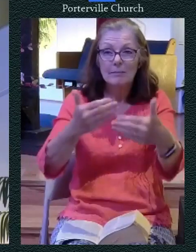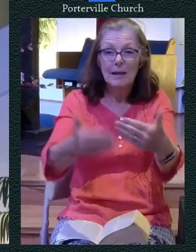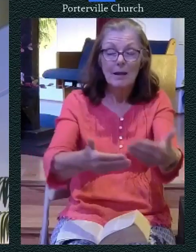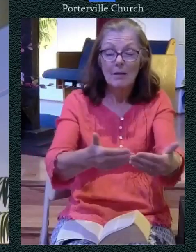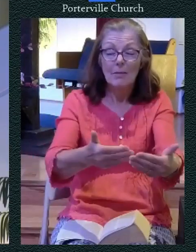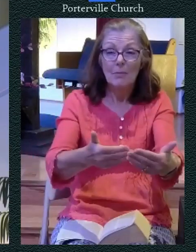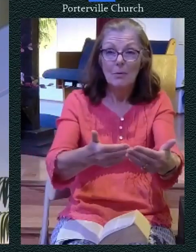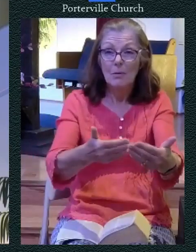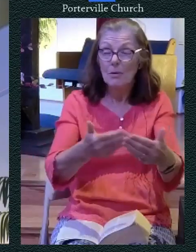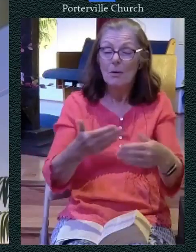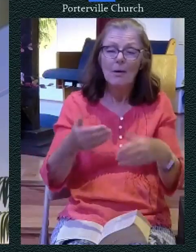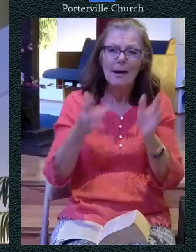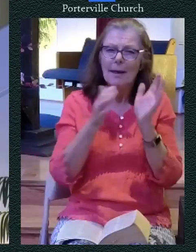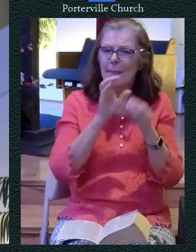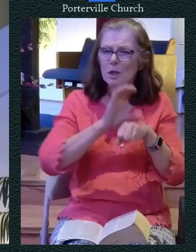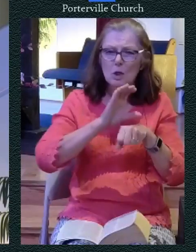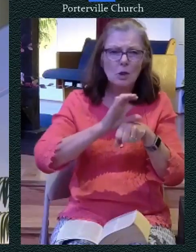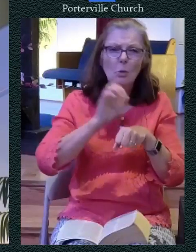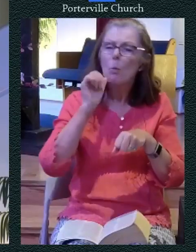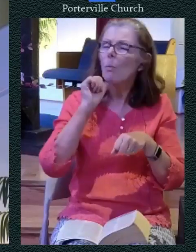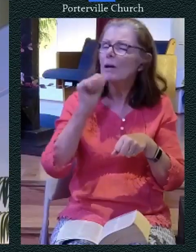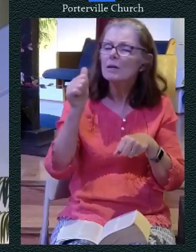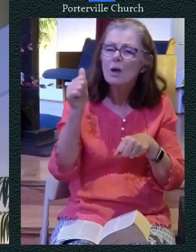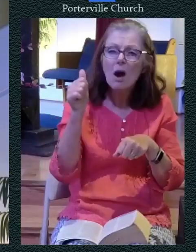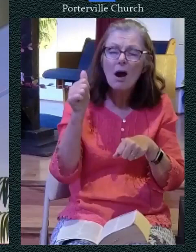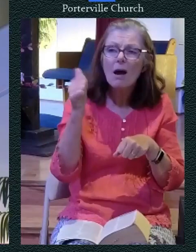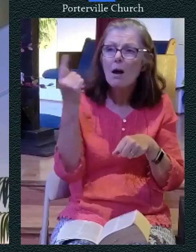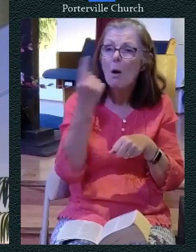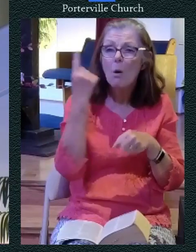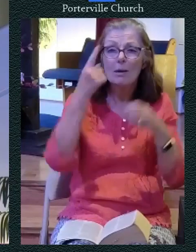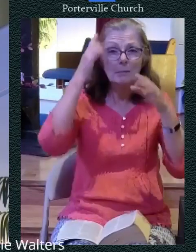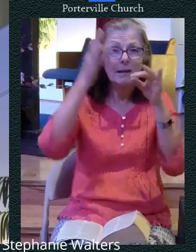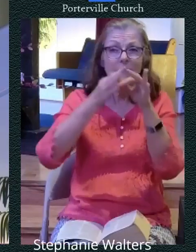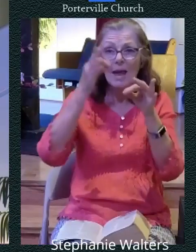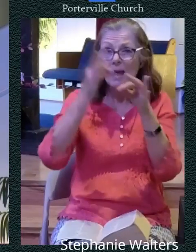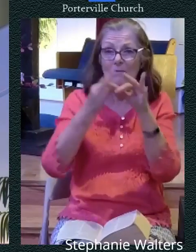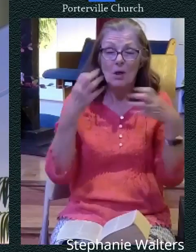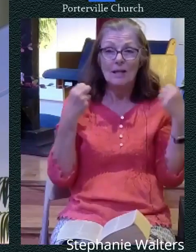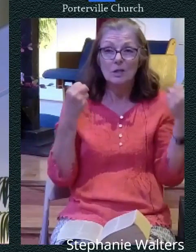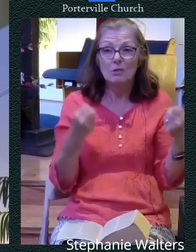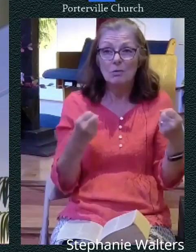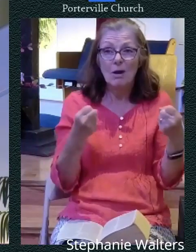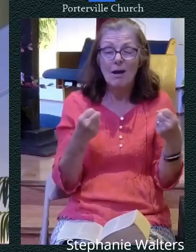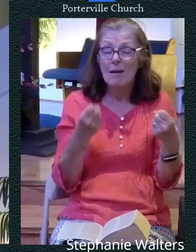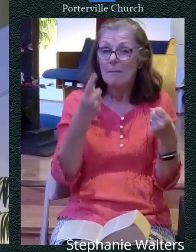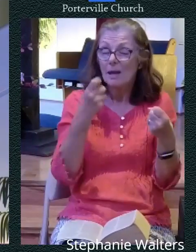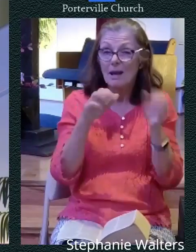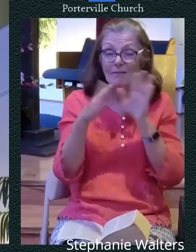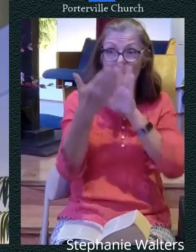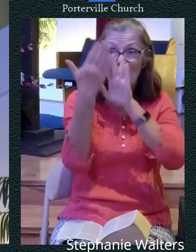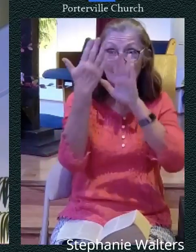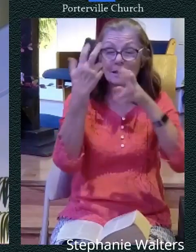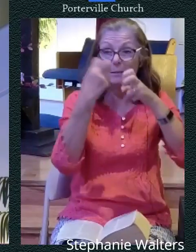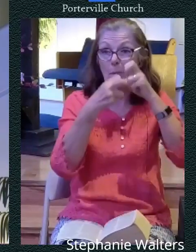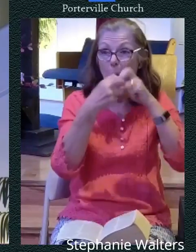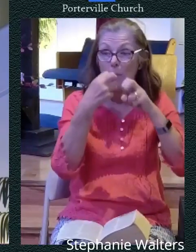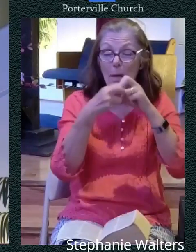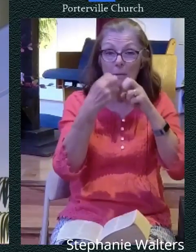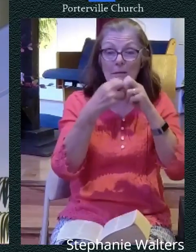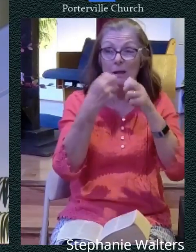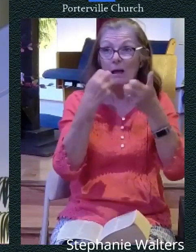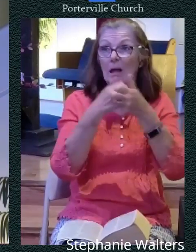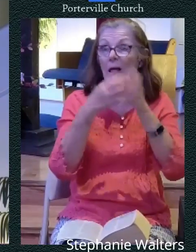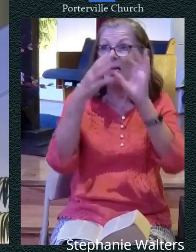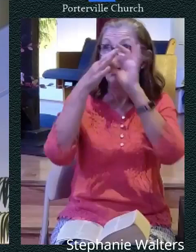the epitome of strength and faithfulness. That Christ's church has struggled and has fallen away and has lost the